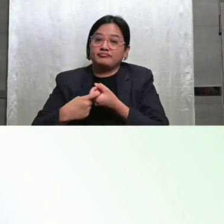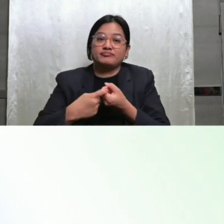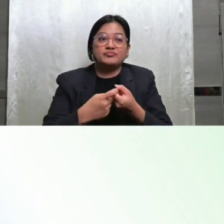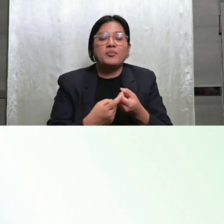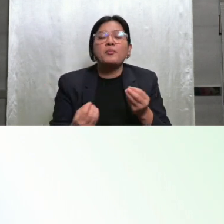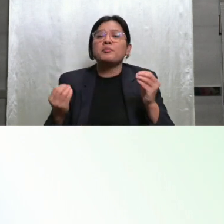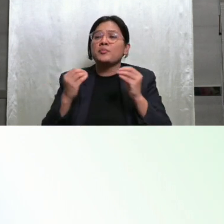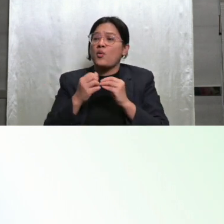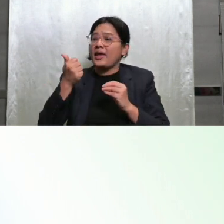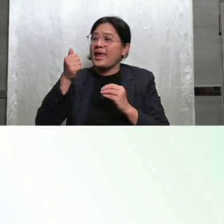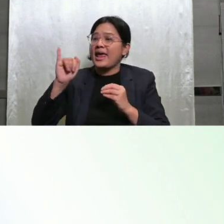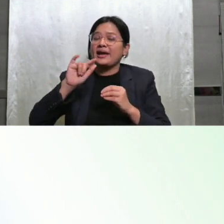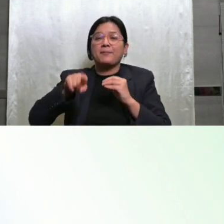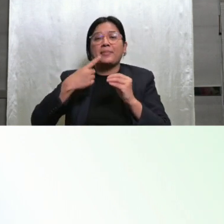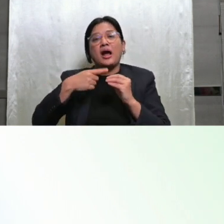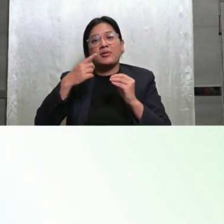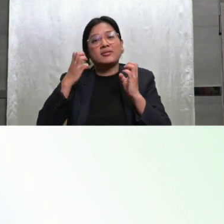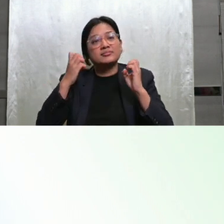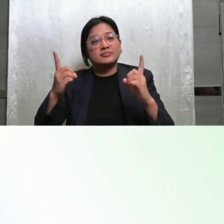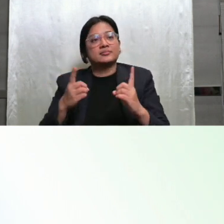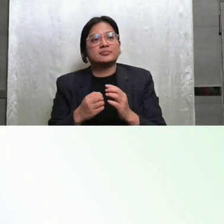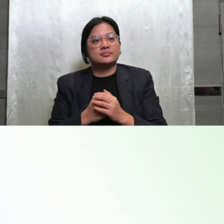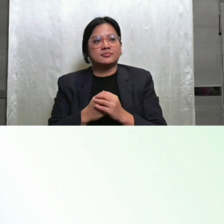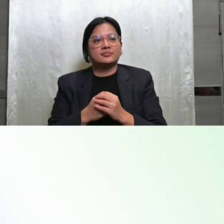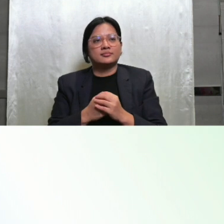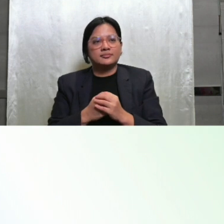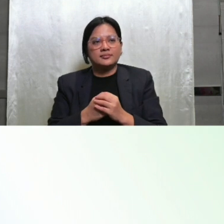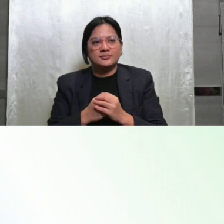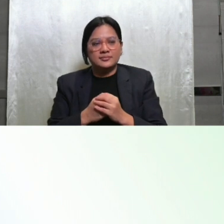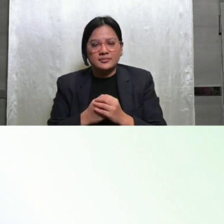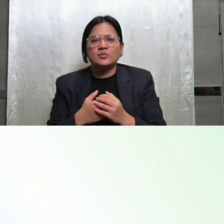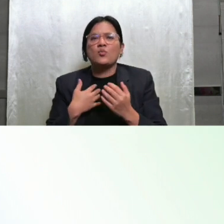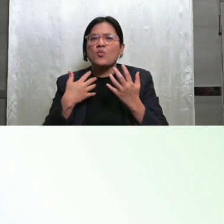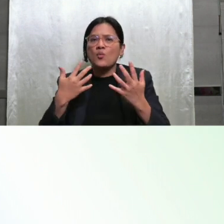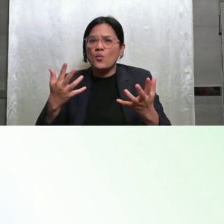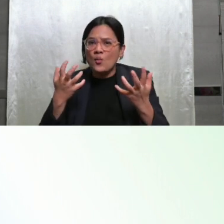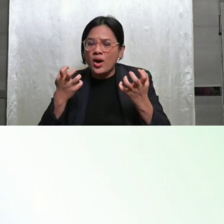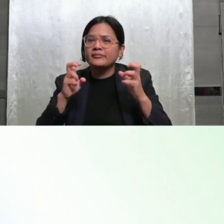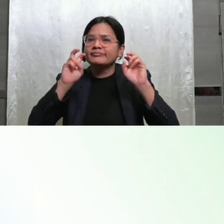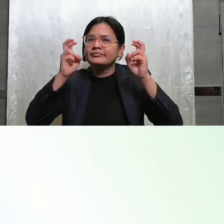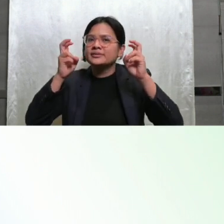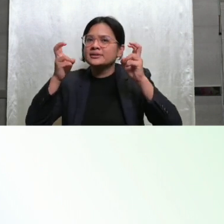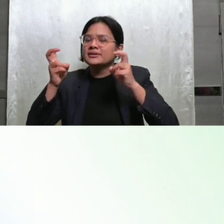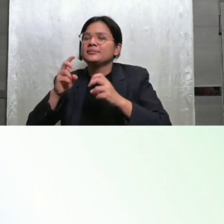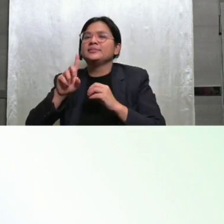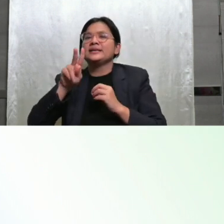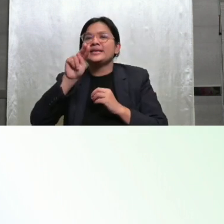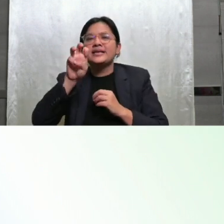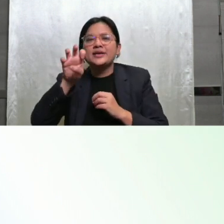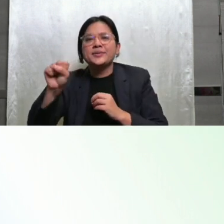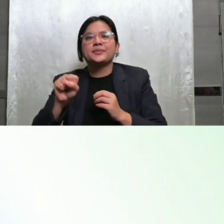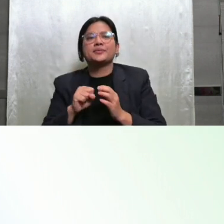recommends to a kid, but actually gives the quizzes to the students, as well